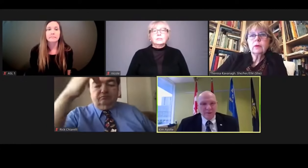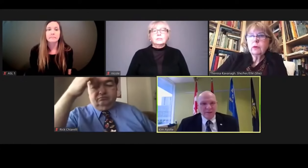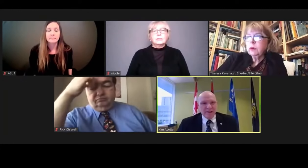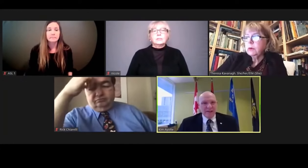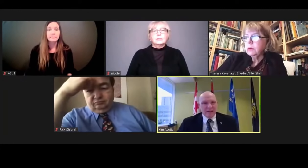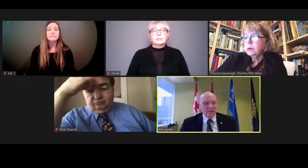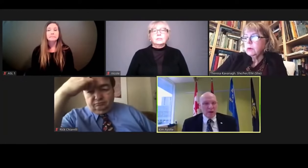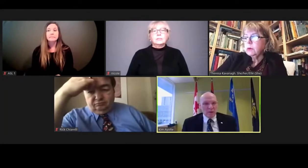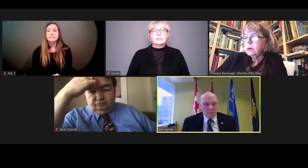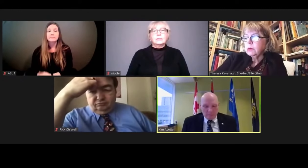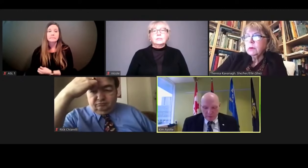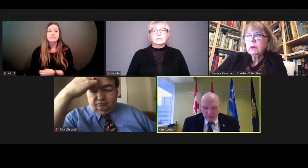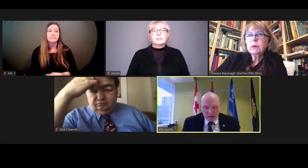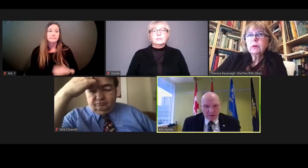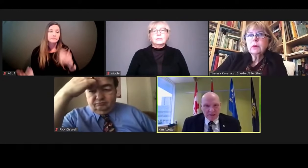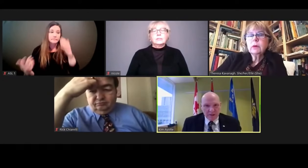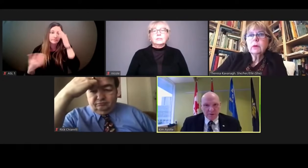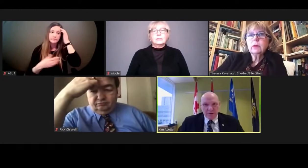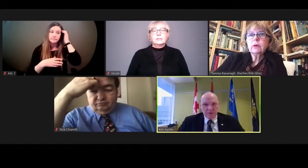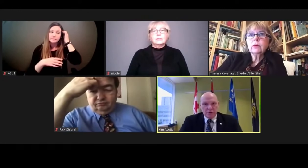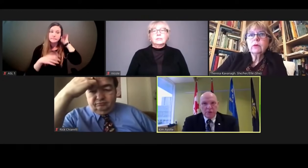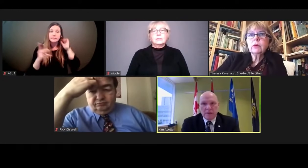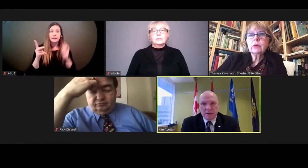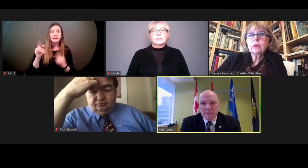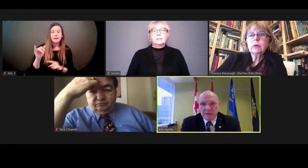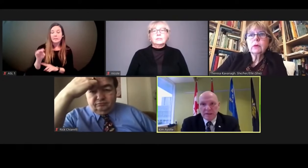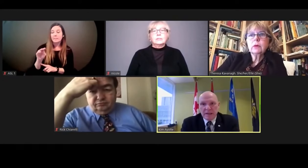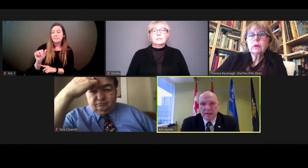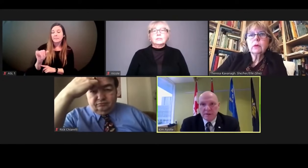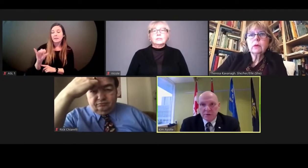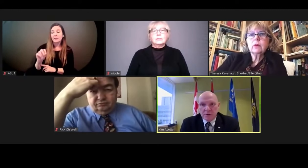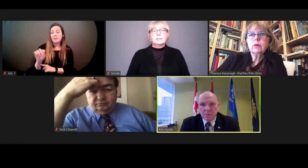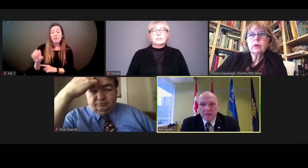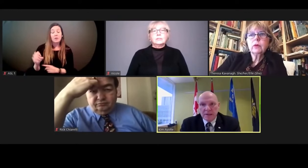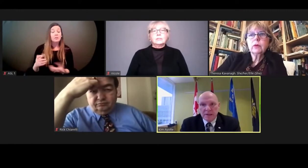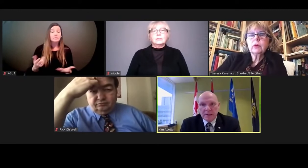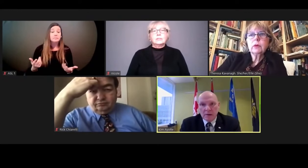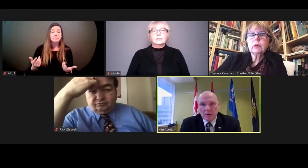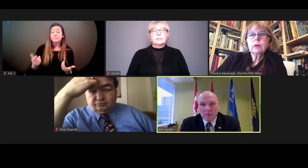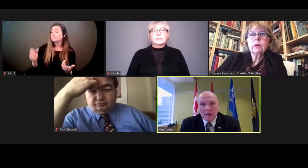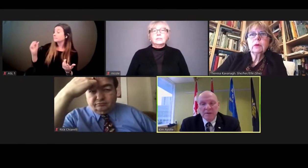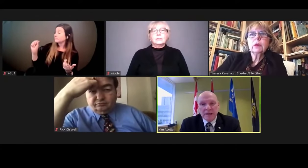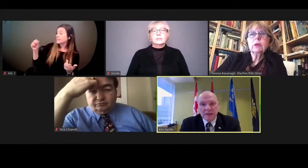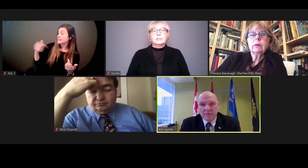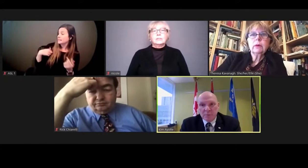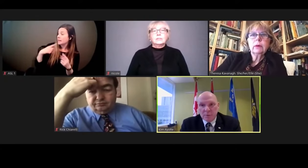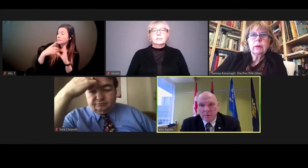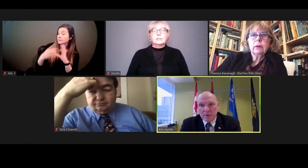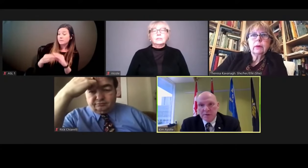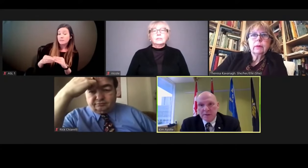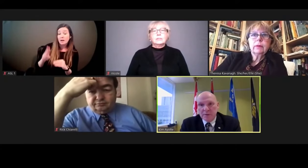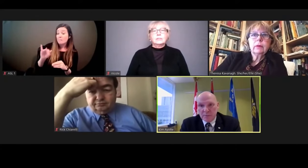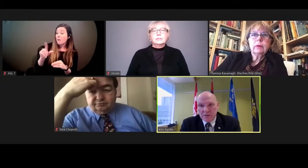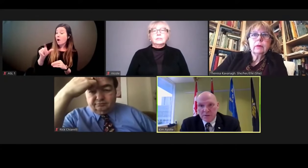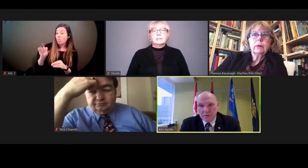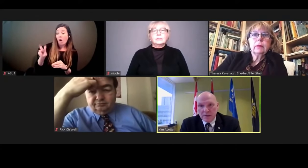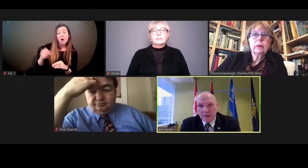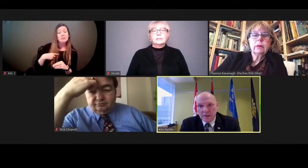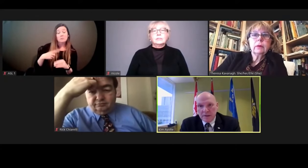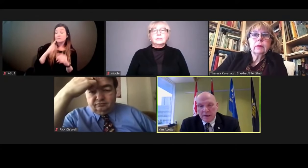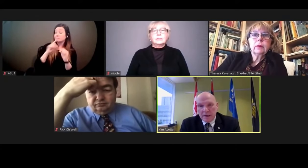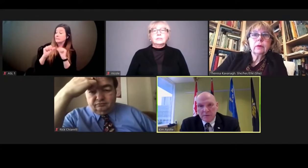Sorry about that. Yeah, well, bylaw continues to do everything they need to do within or outside of the perimeter, outside of the red